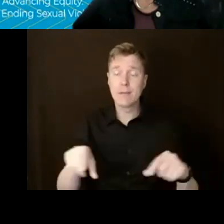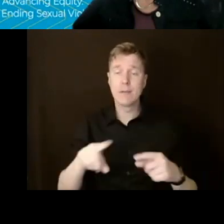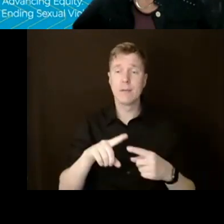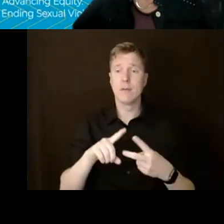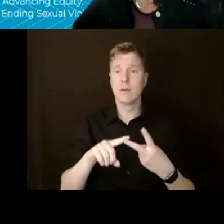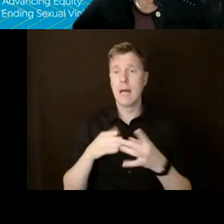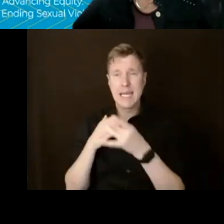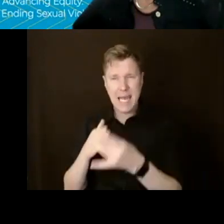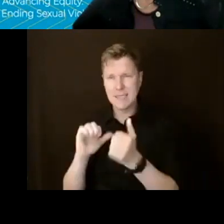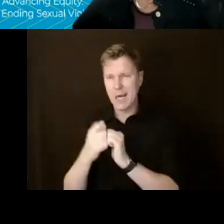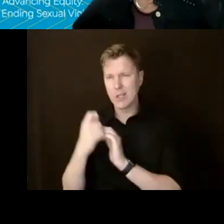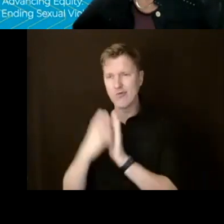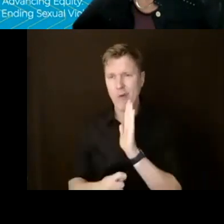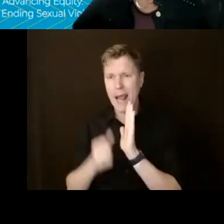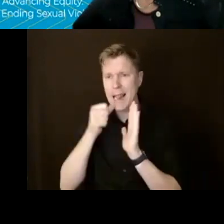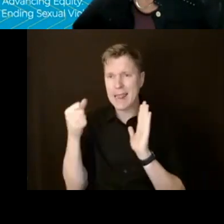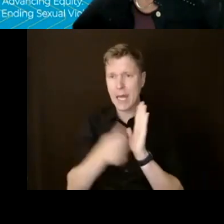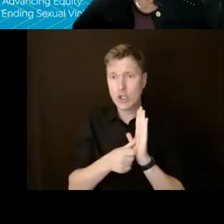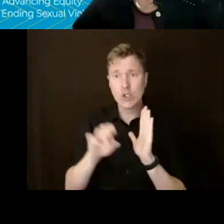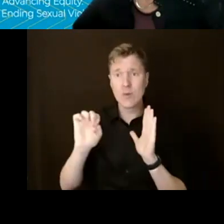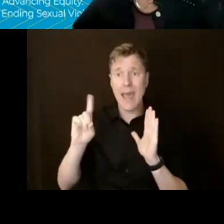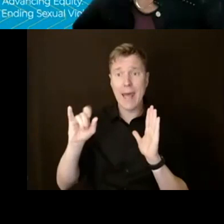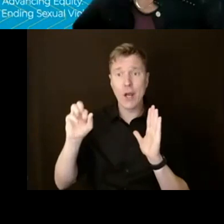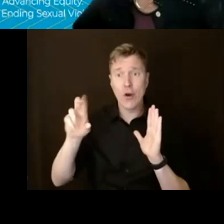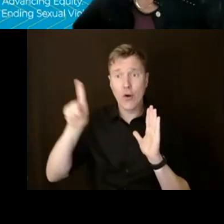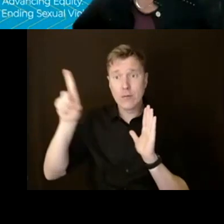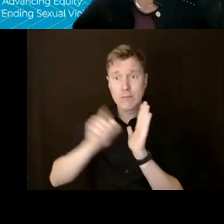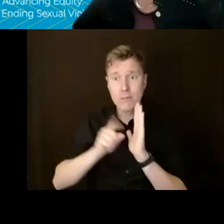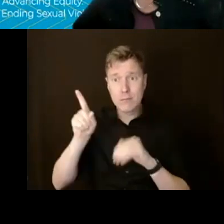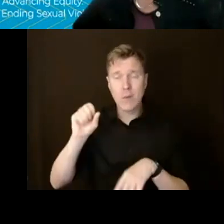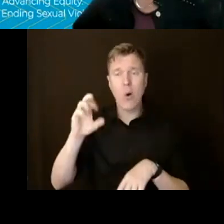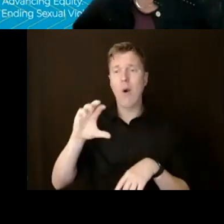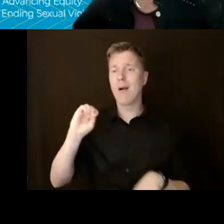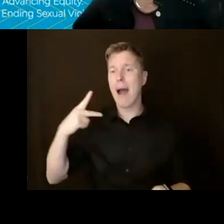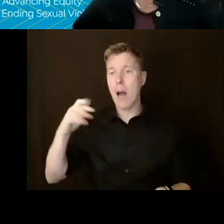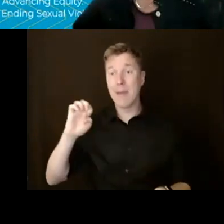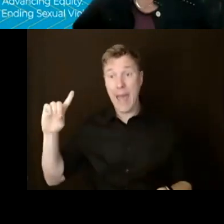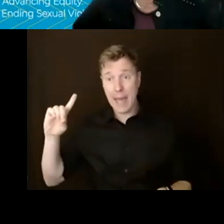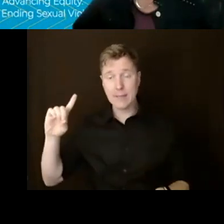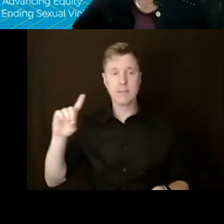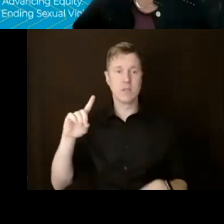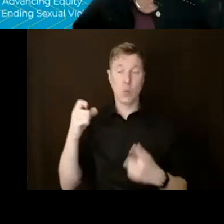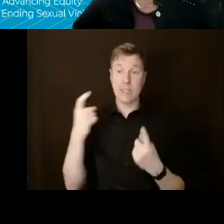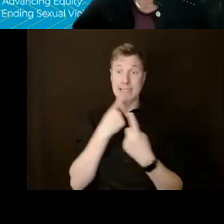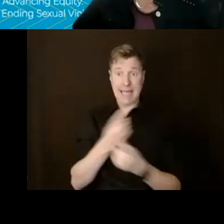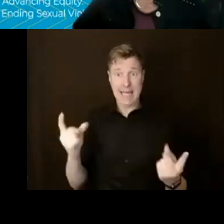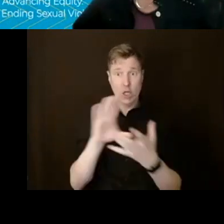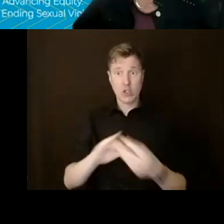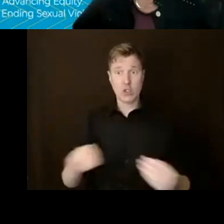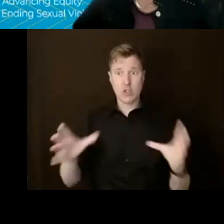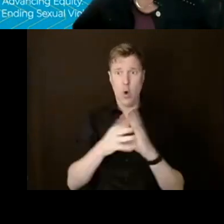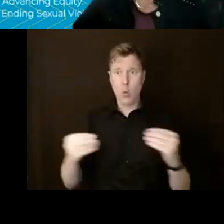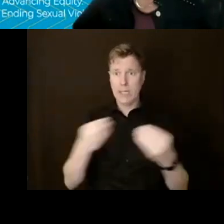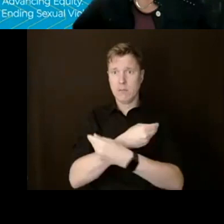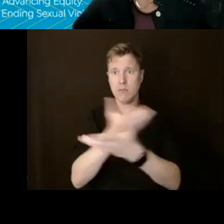how to write letters to the editor and op-eds, so that we're actually telling these stories in that framework in